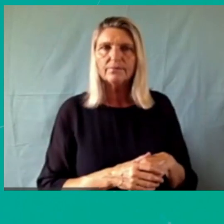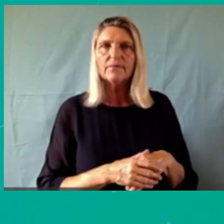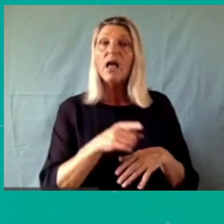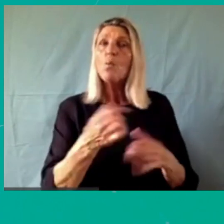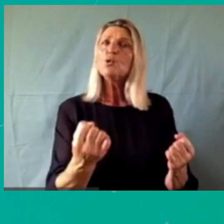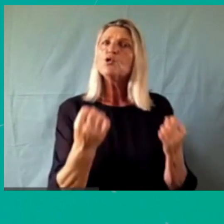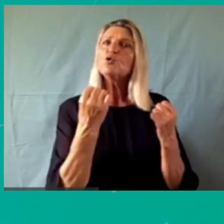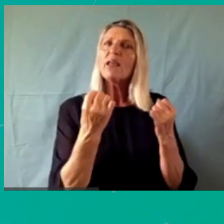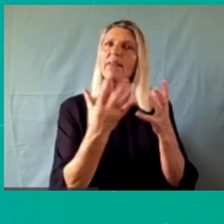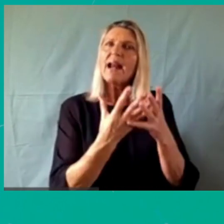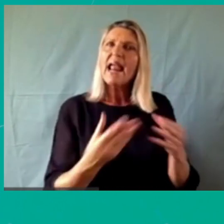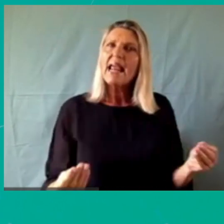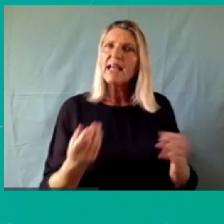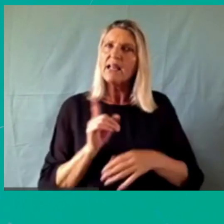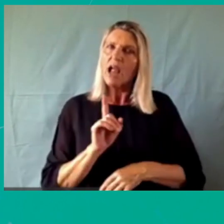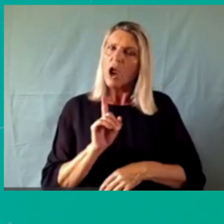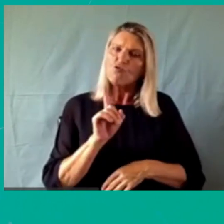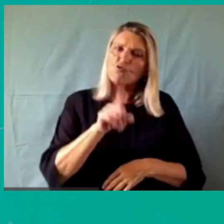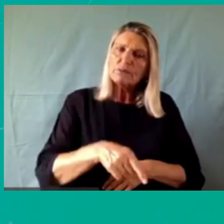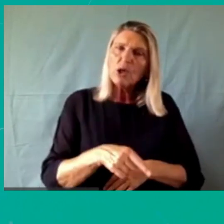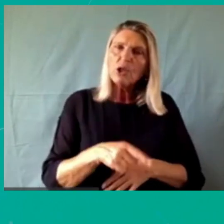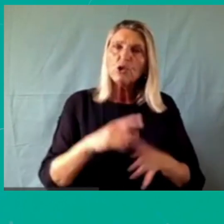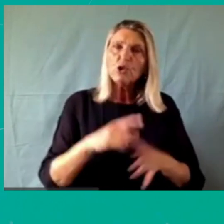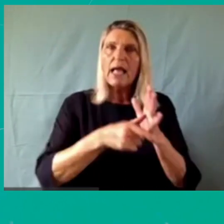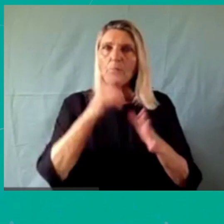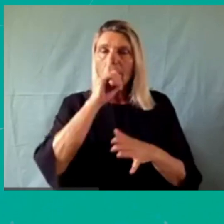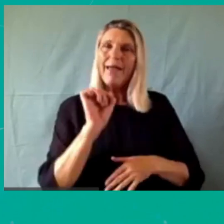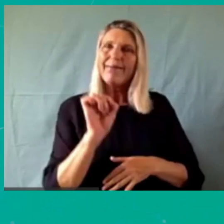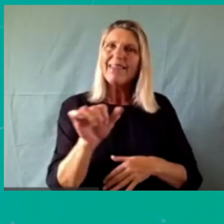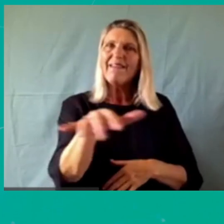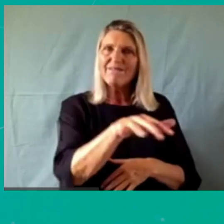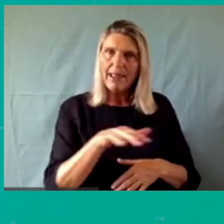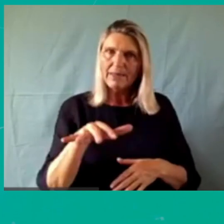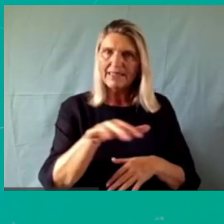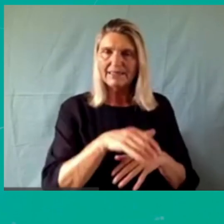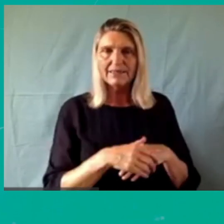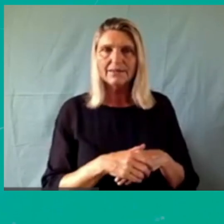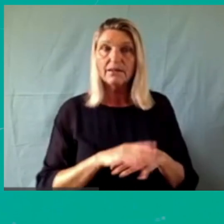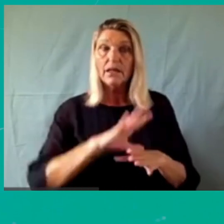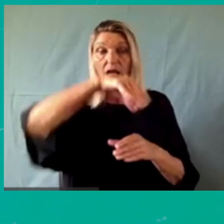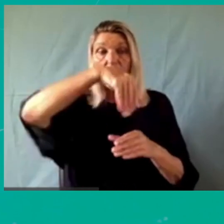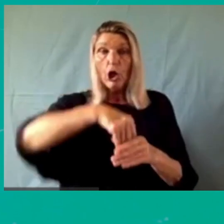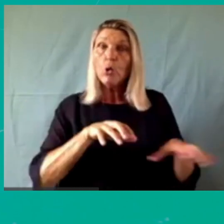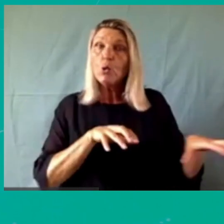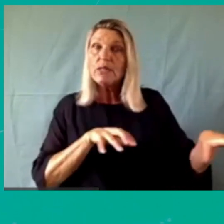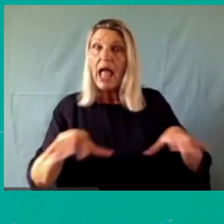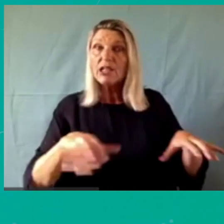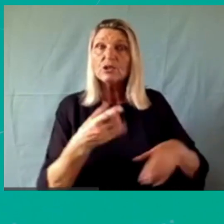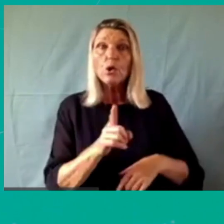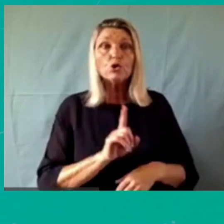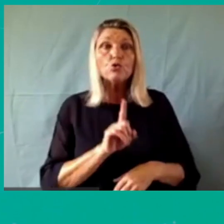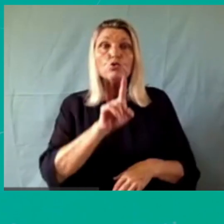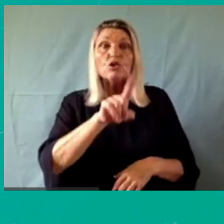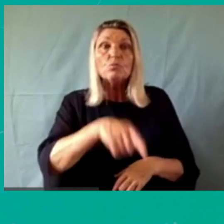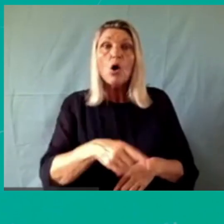and responding to disabled people and tangata whaikaha. This will include actions to respond to calls from